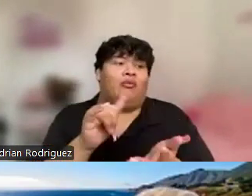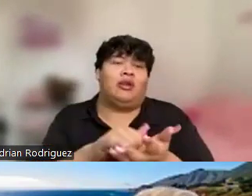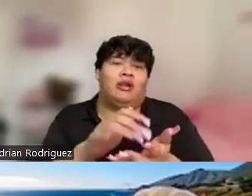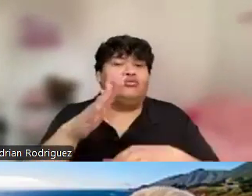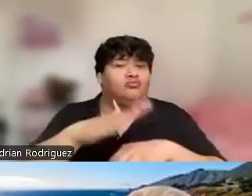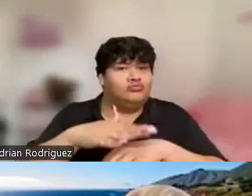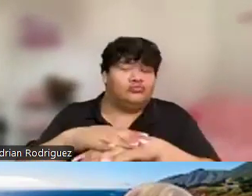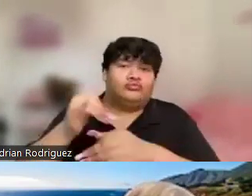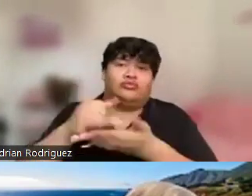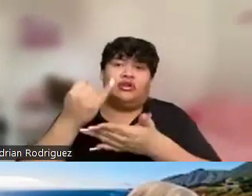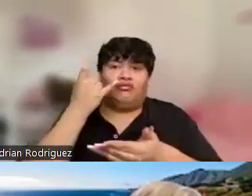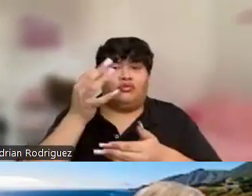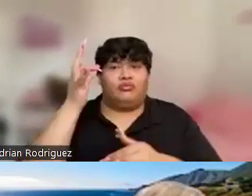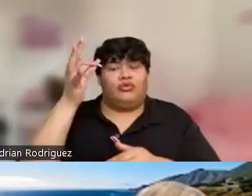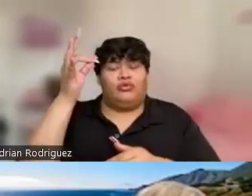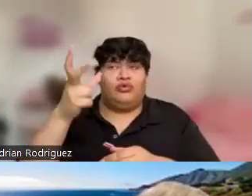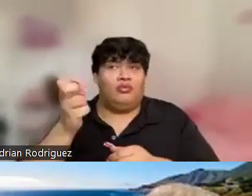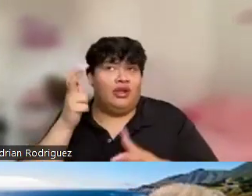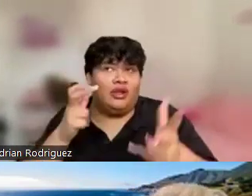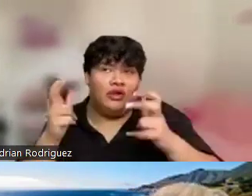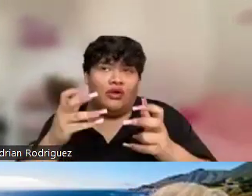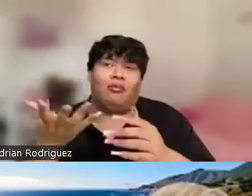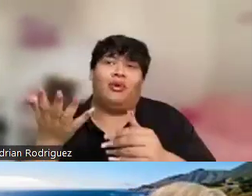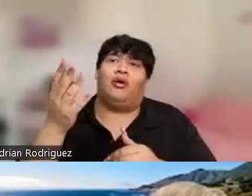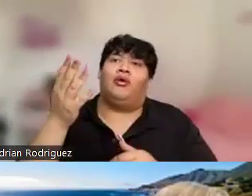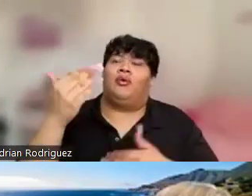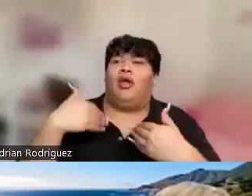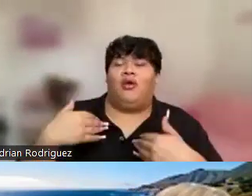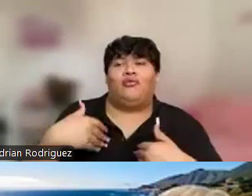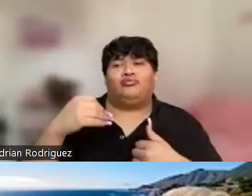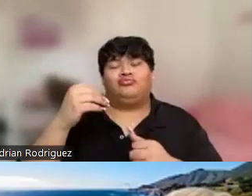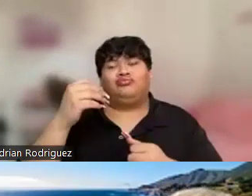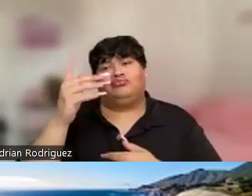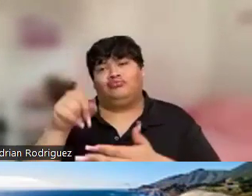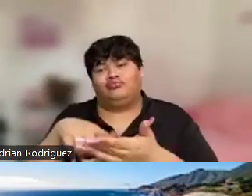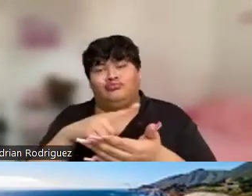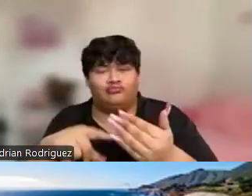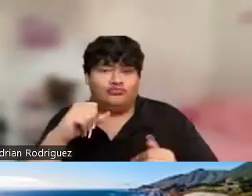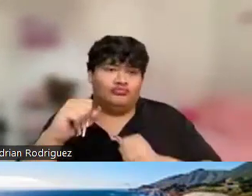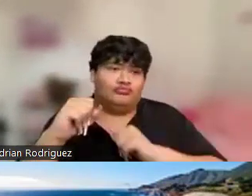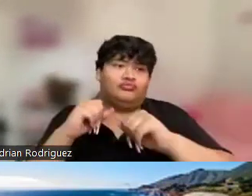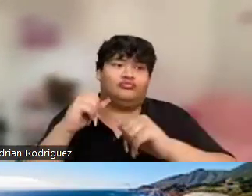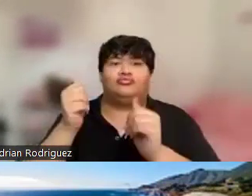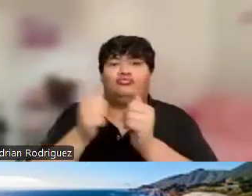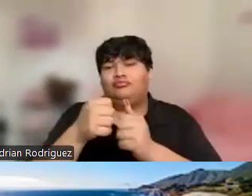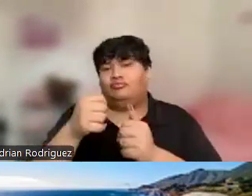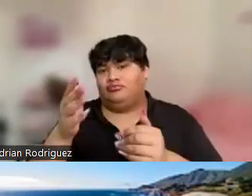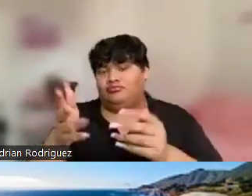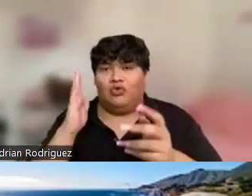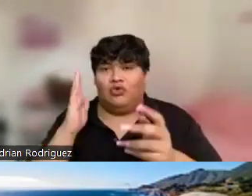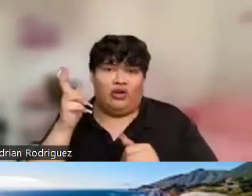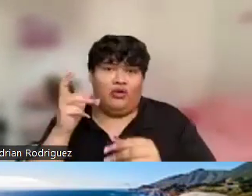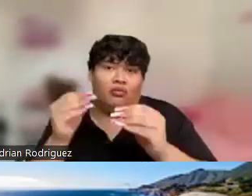the future you may hear about coverage denials even with this bill enacted. So did want to make